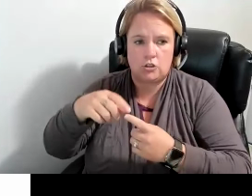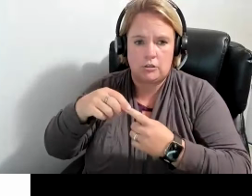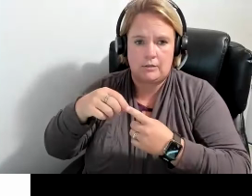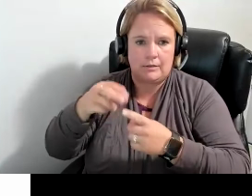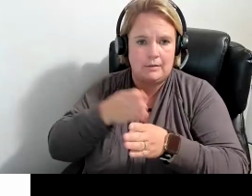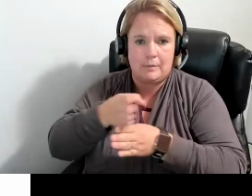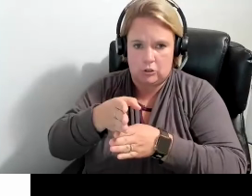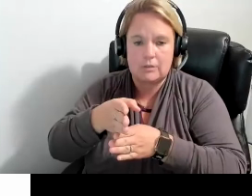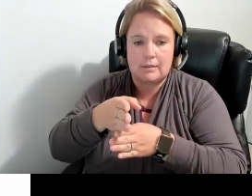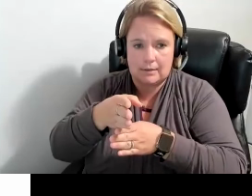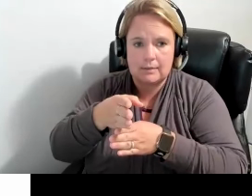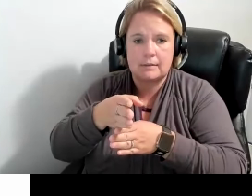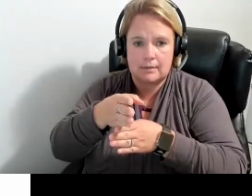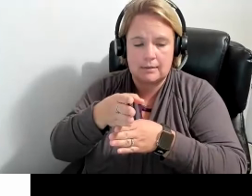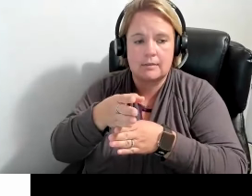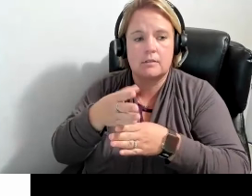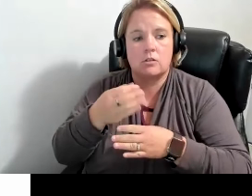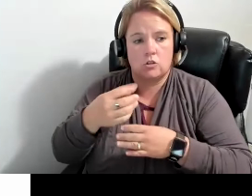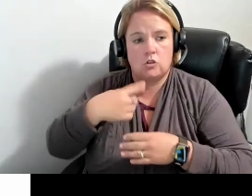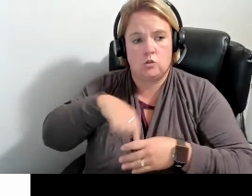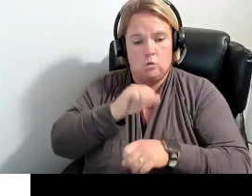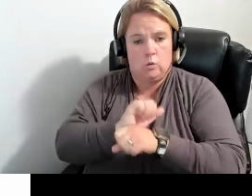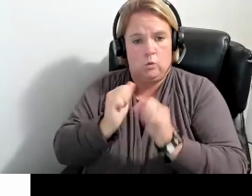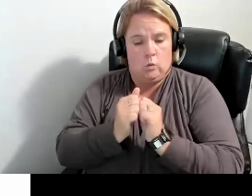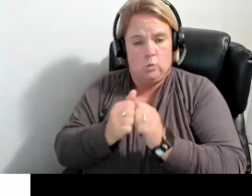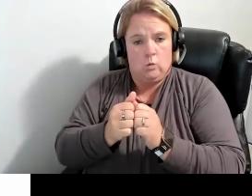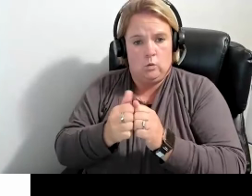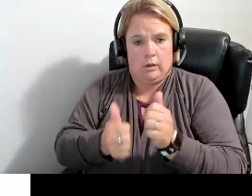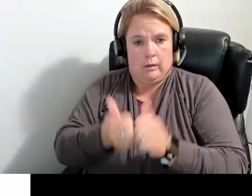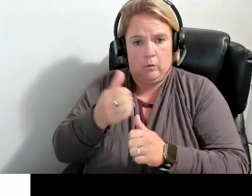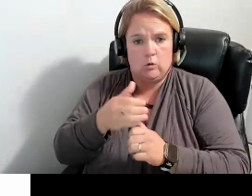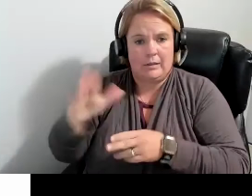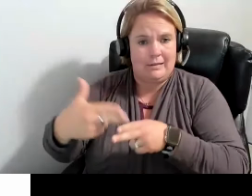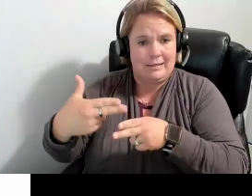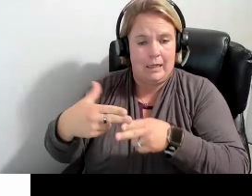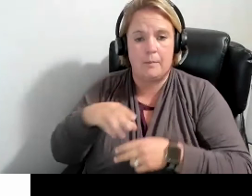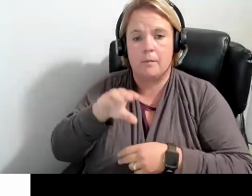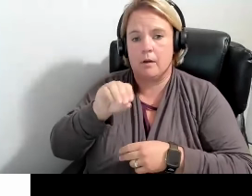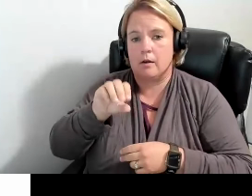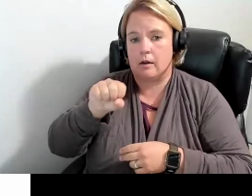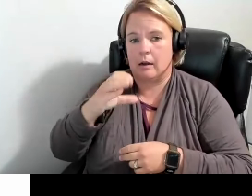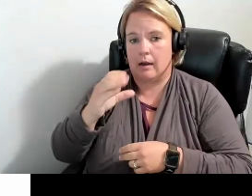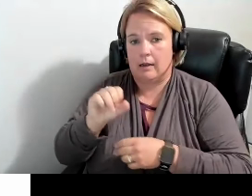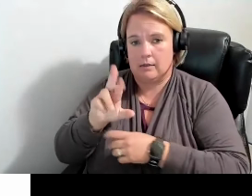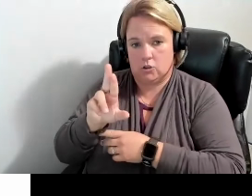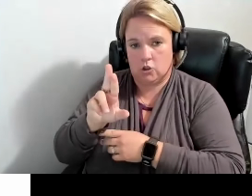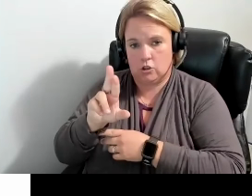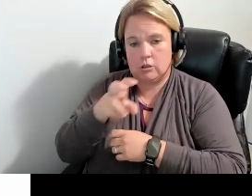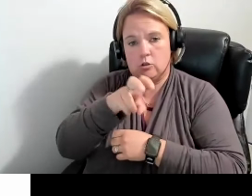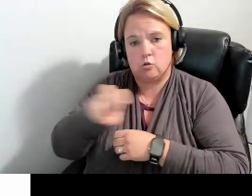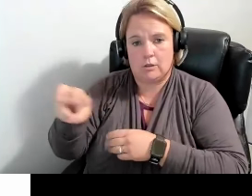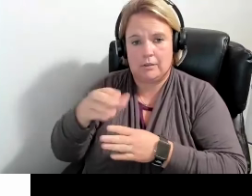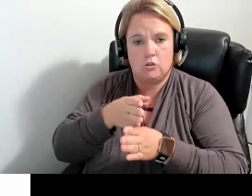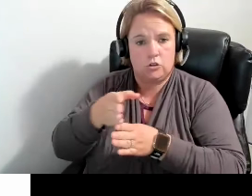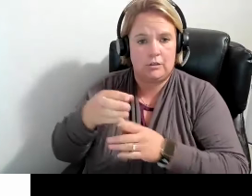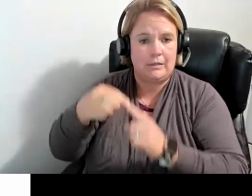schools. So the one that we work with the most is Oscar Hinojosa. He's our transition specialist.